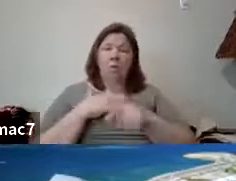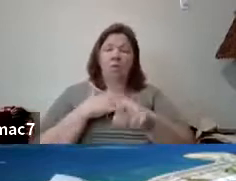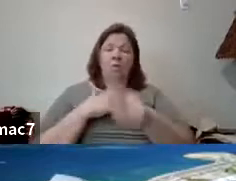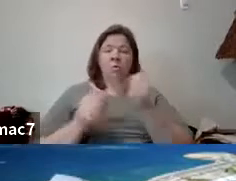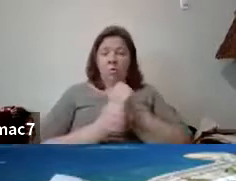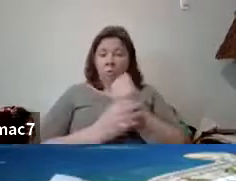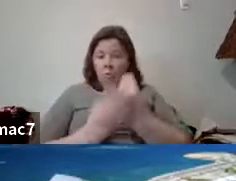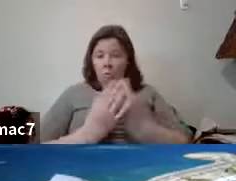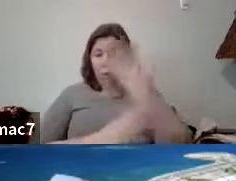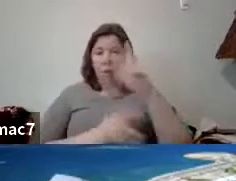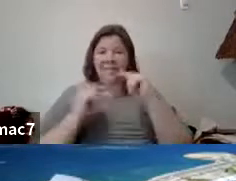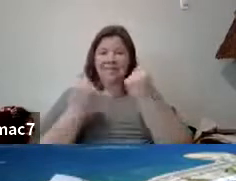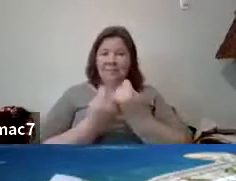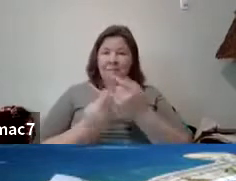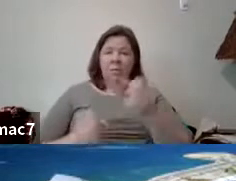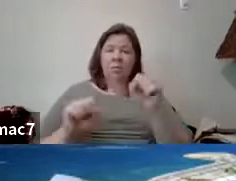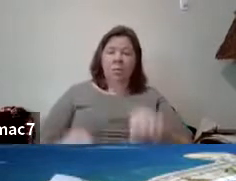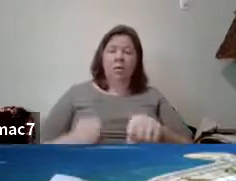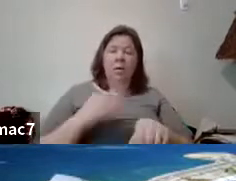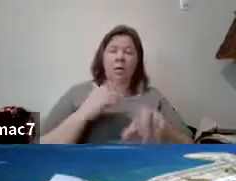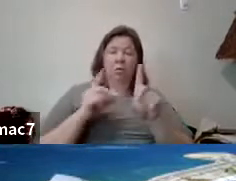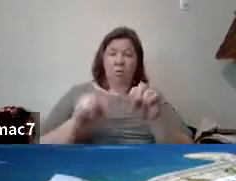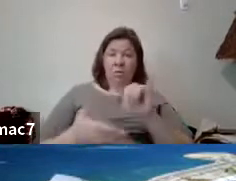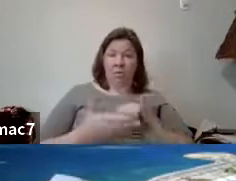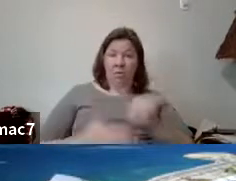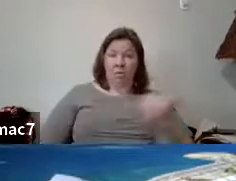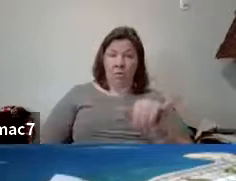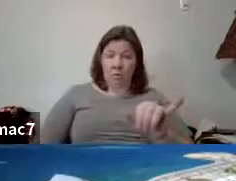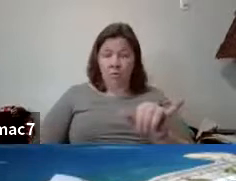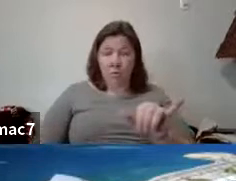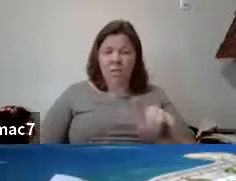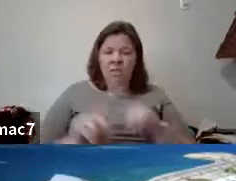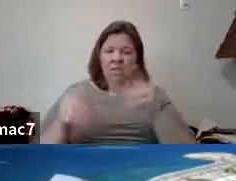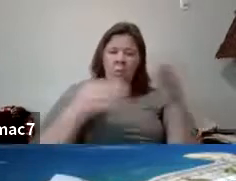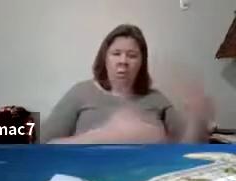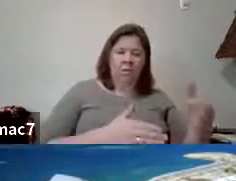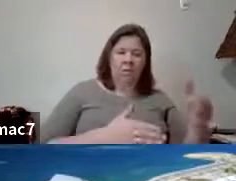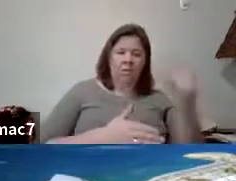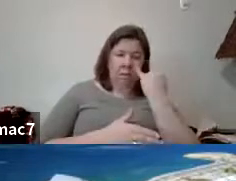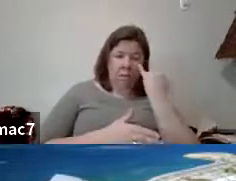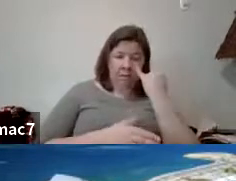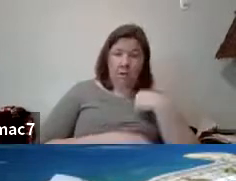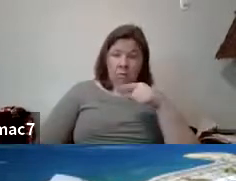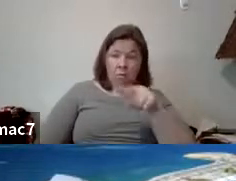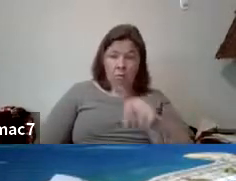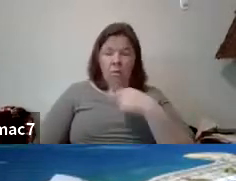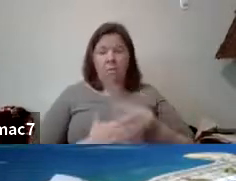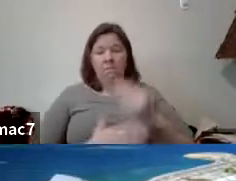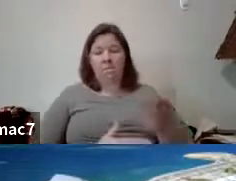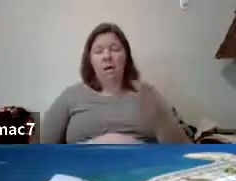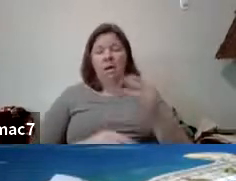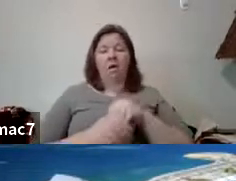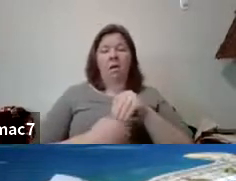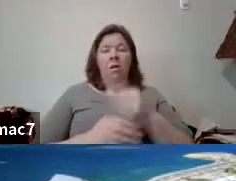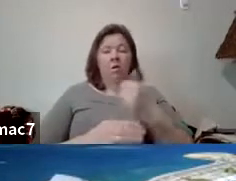a team. So, you could either do that. There's different ways, but if I were you, I would just purchase an account